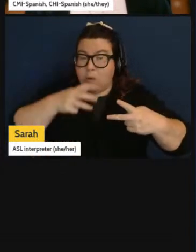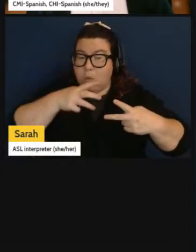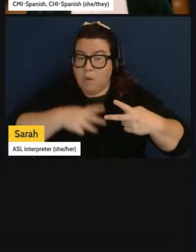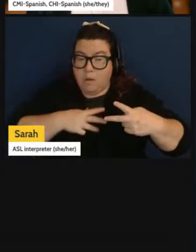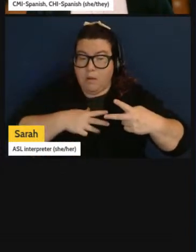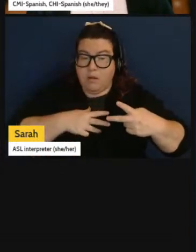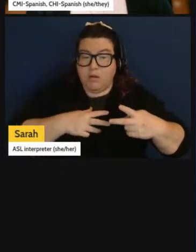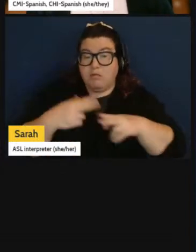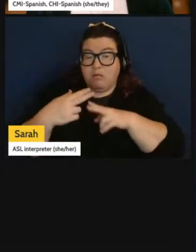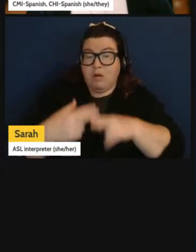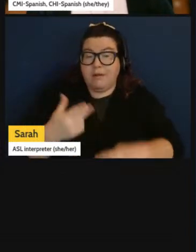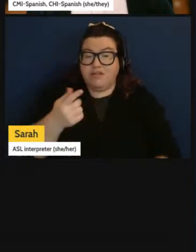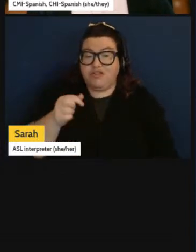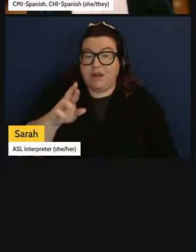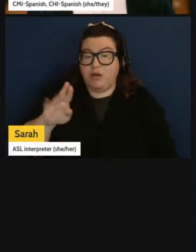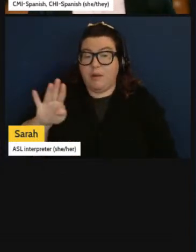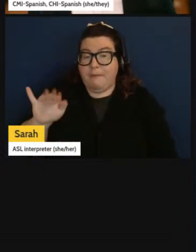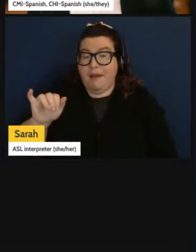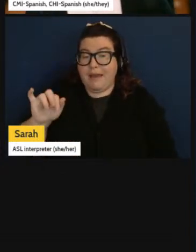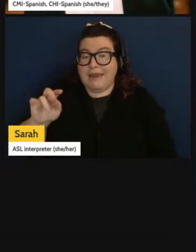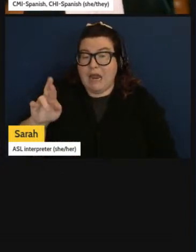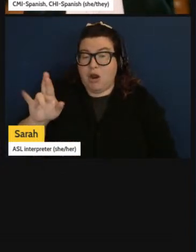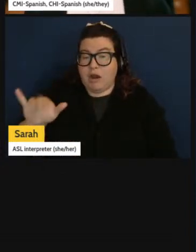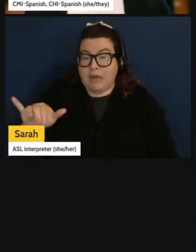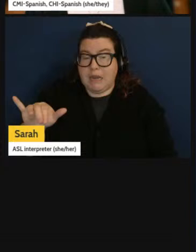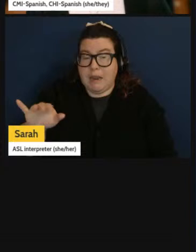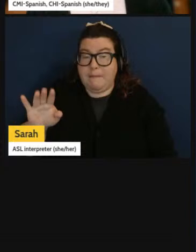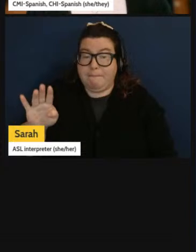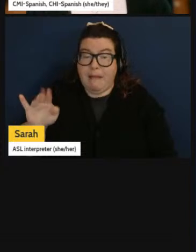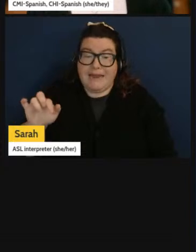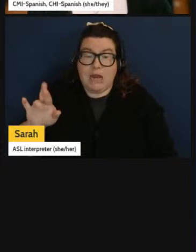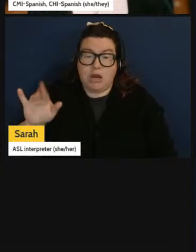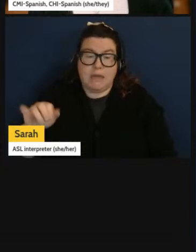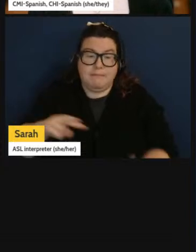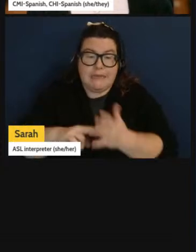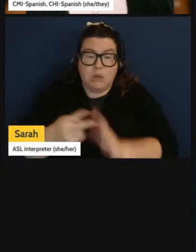gender binary, okay? So binary means having two parts.